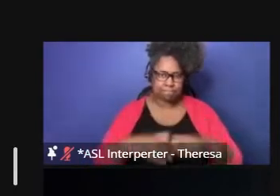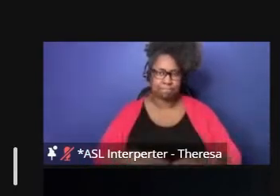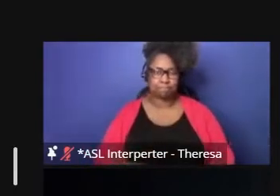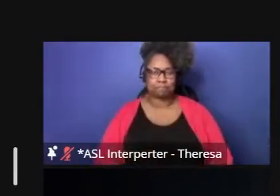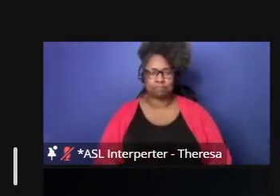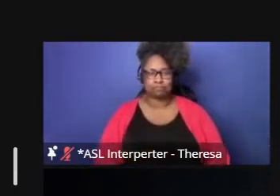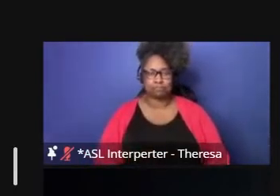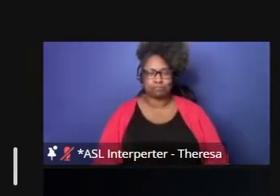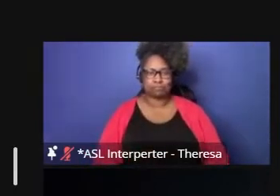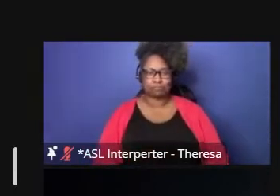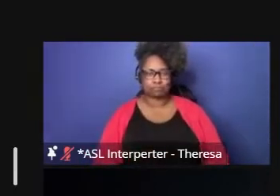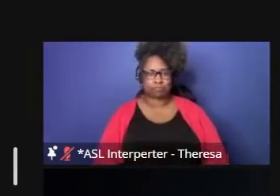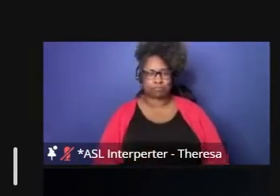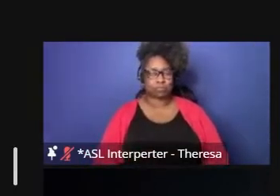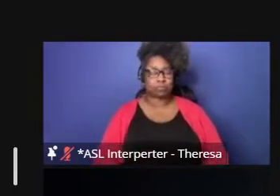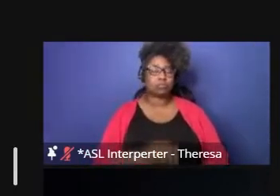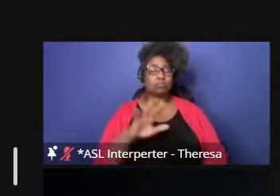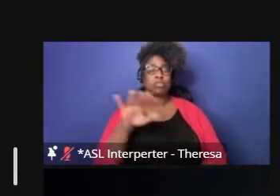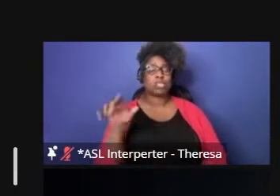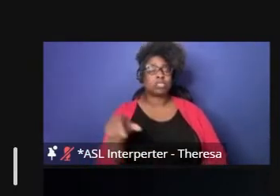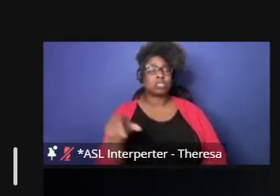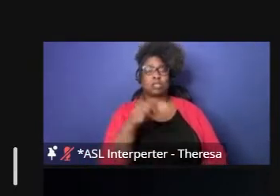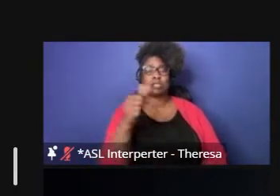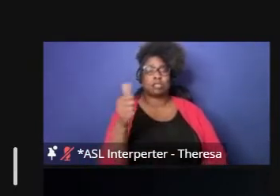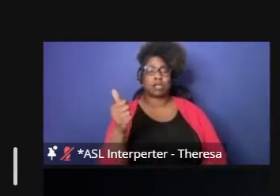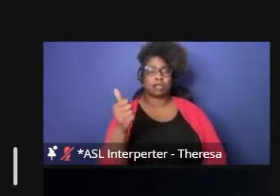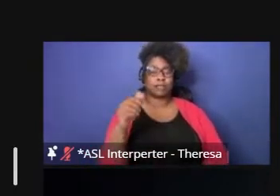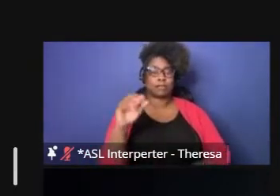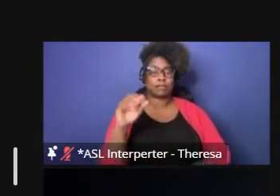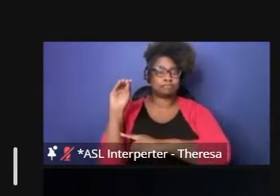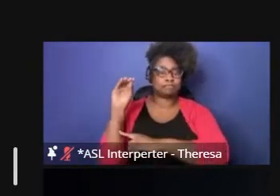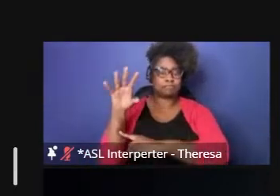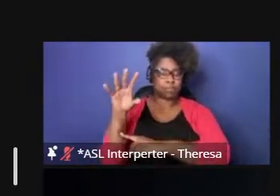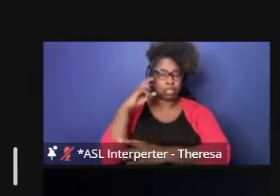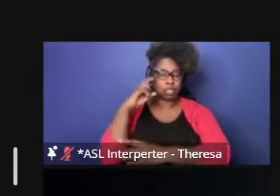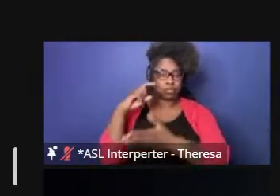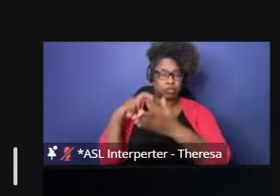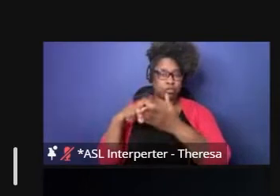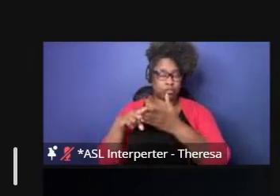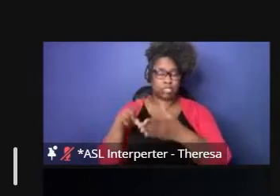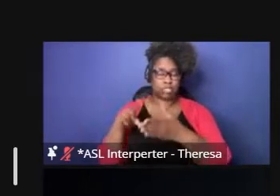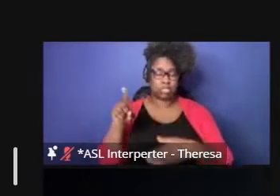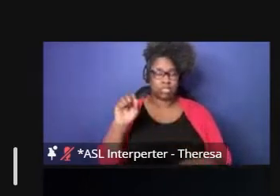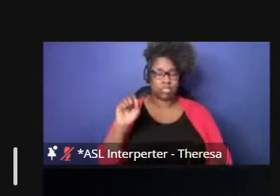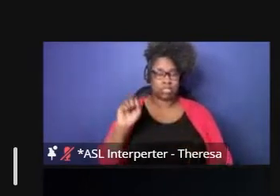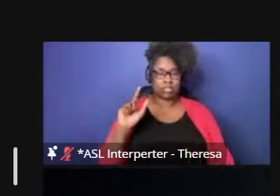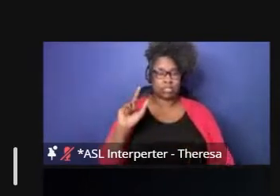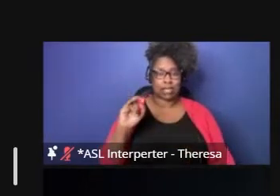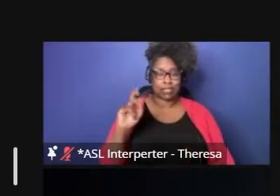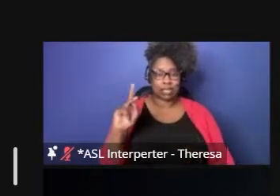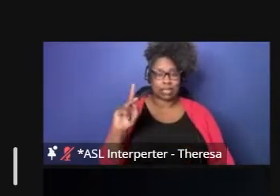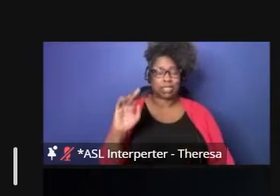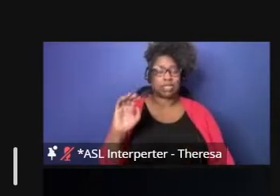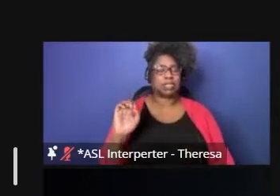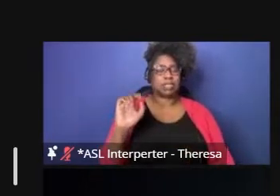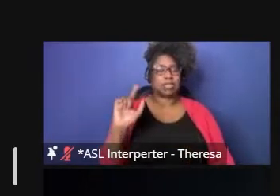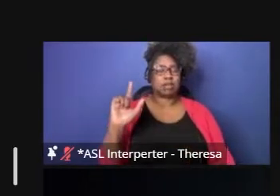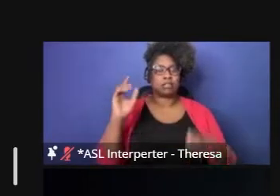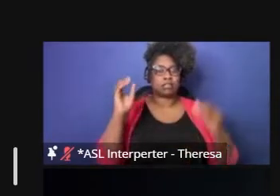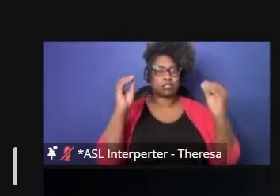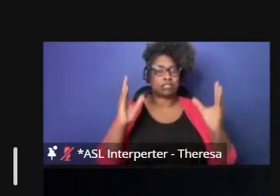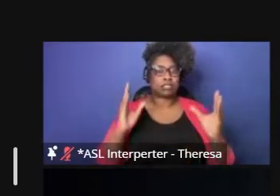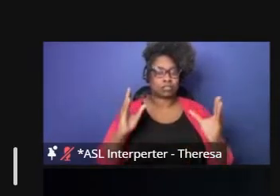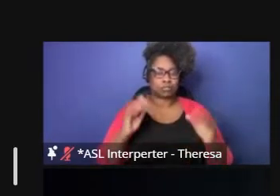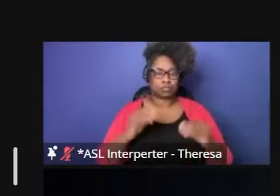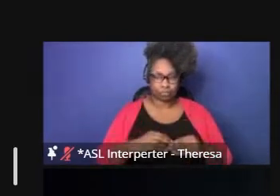Okay, and then the other piece that we put up there is that you can see on the slide deck, this is one of our EL teachers. We are lucky to